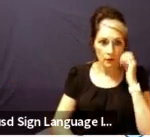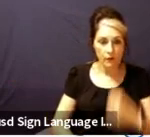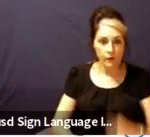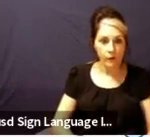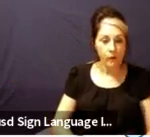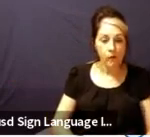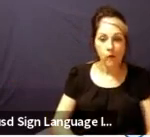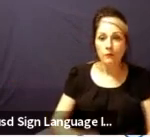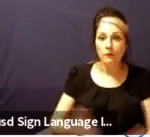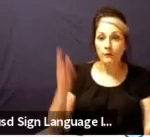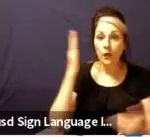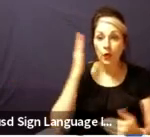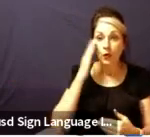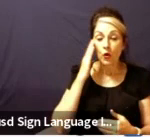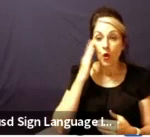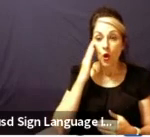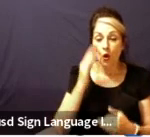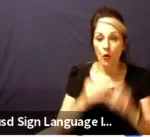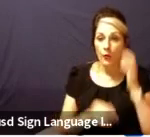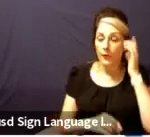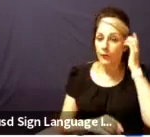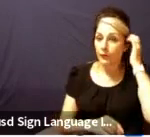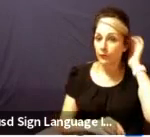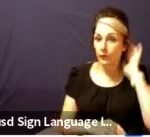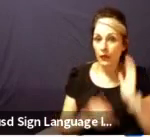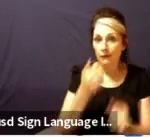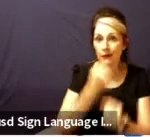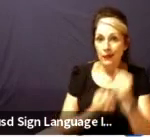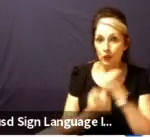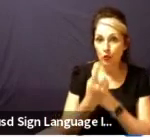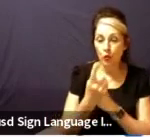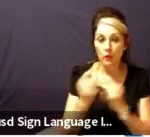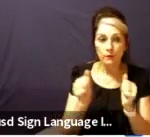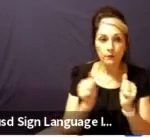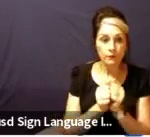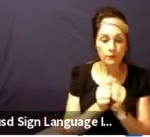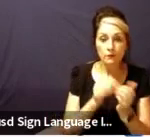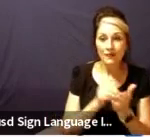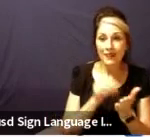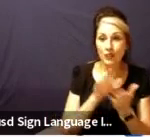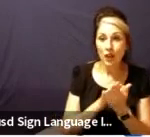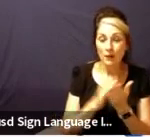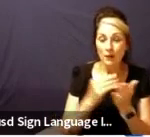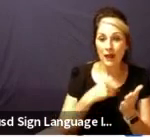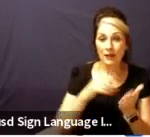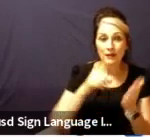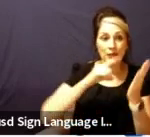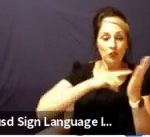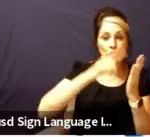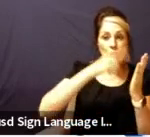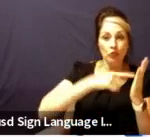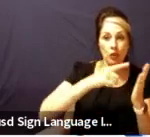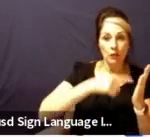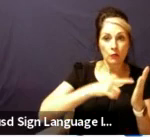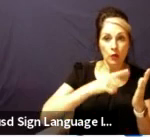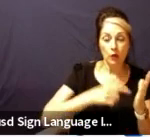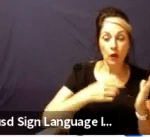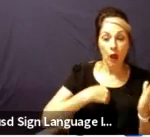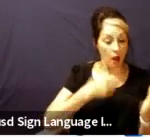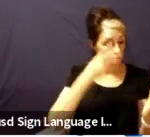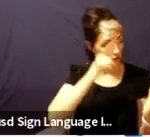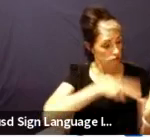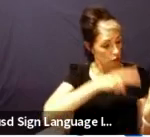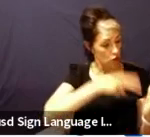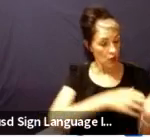Please note that each one of the ones with each document that has a checkbox where it says I have read the